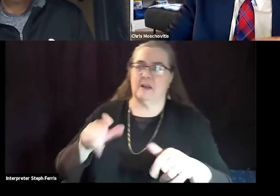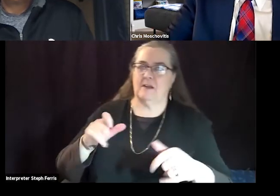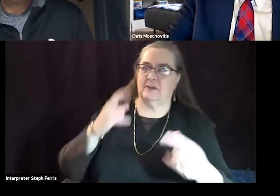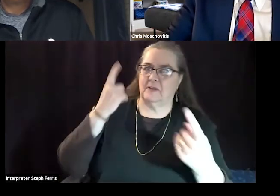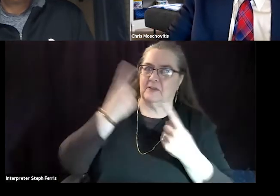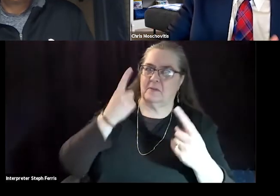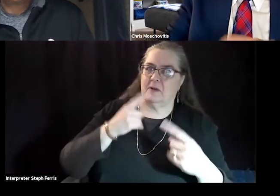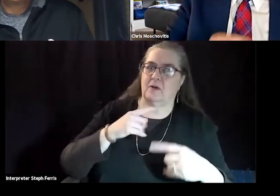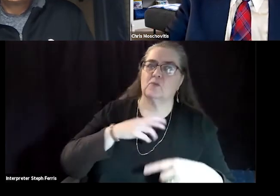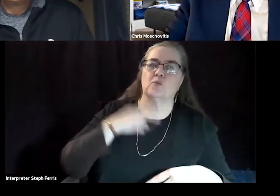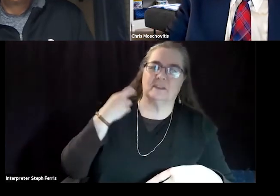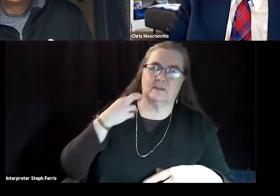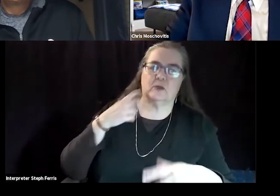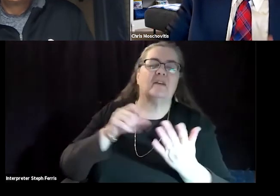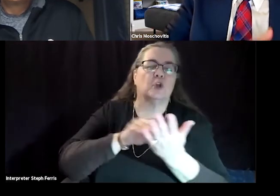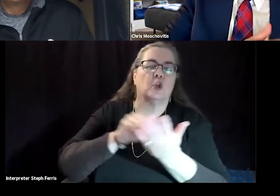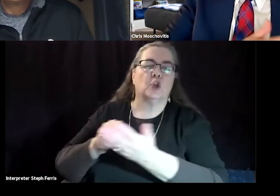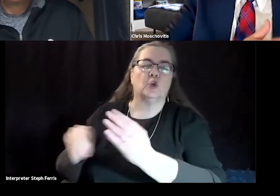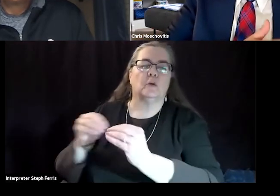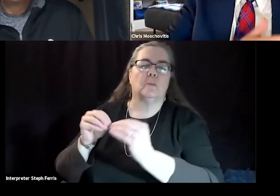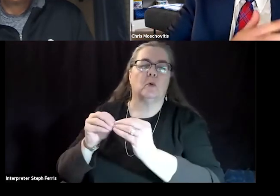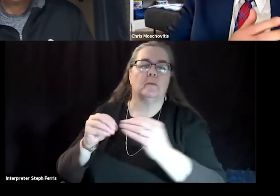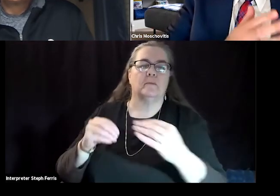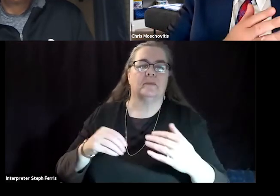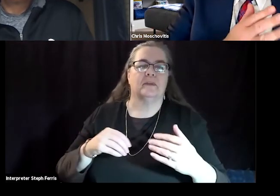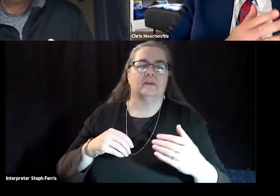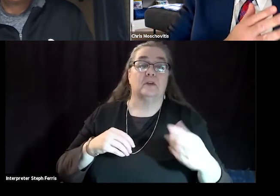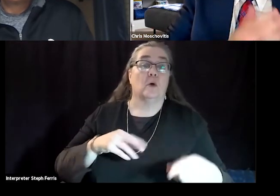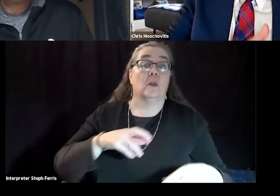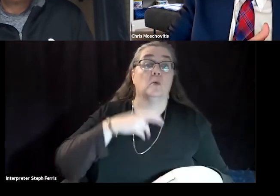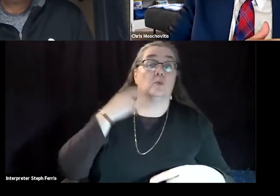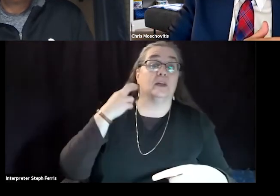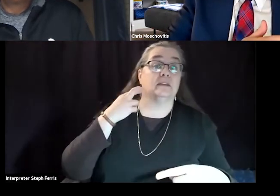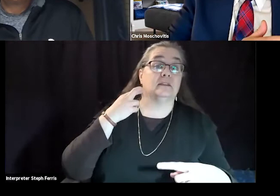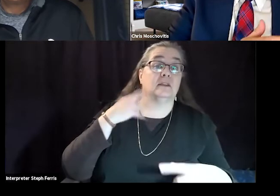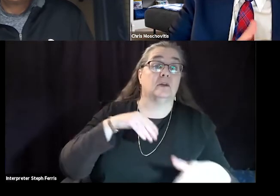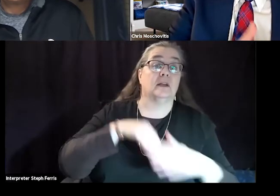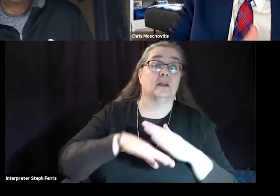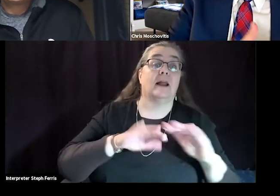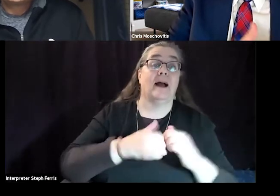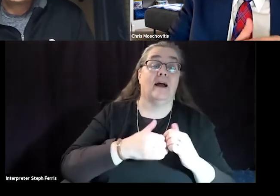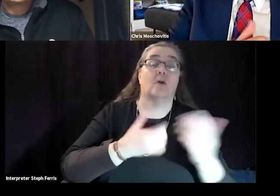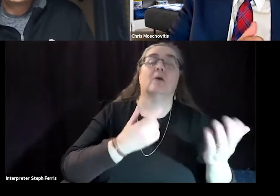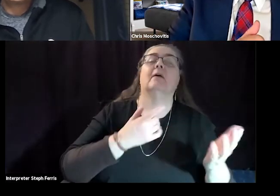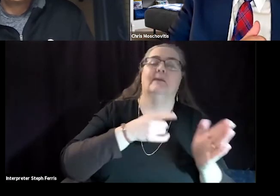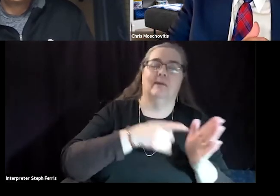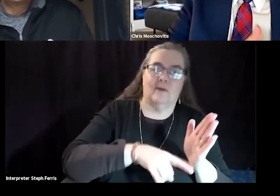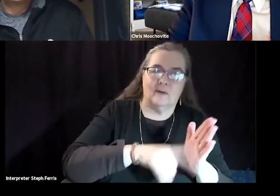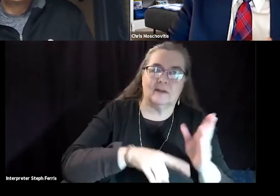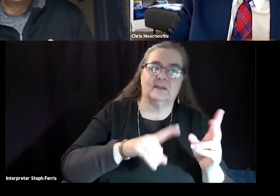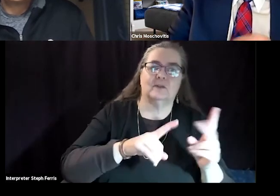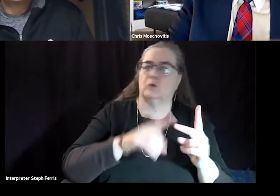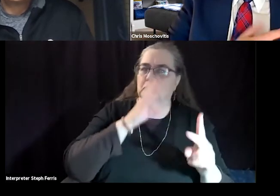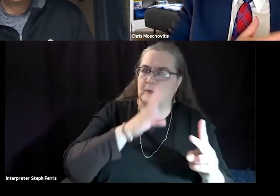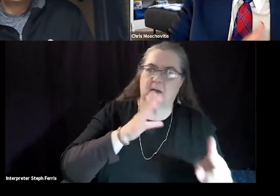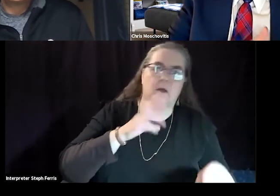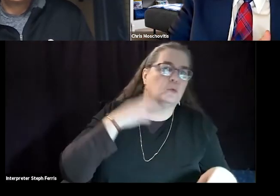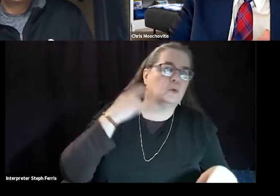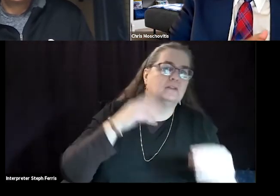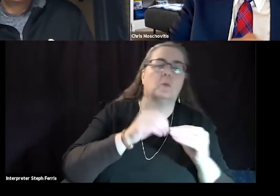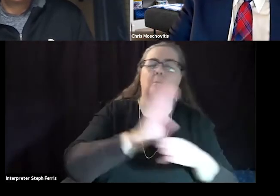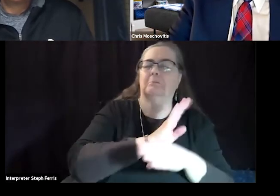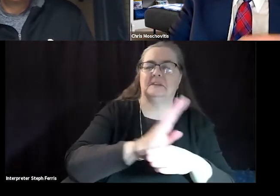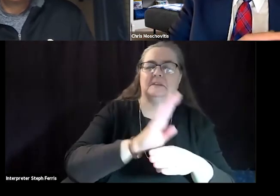risk via audit. You can get into risk through all of these different ways, which are much more straight up business, straight